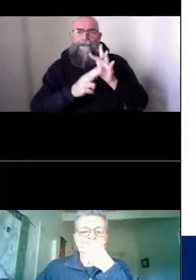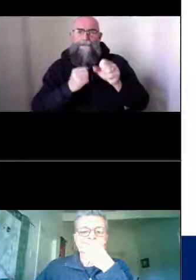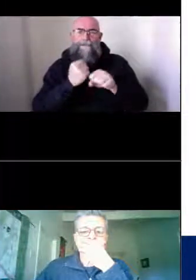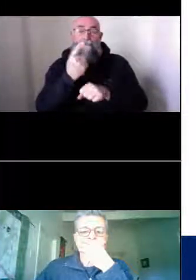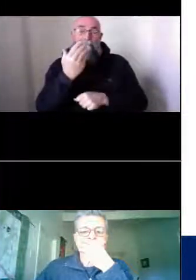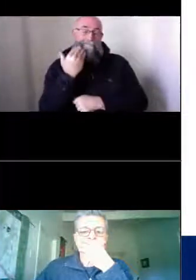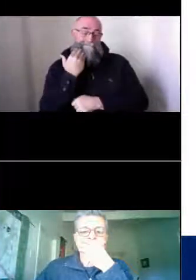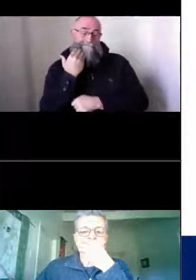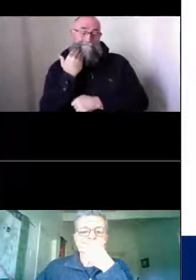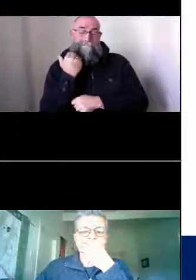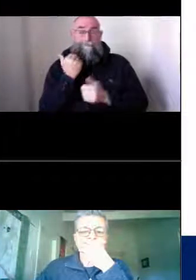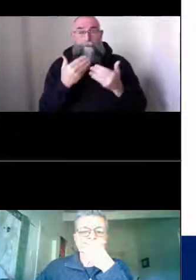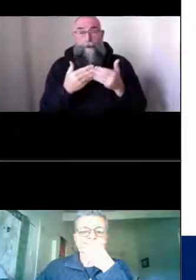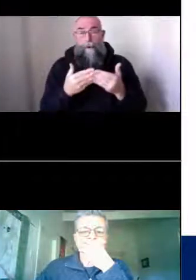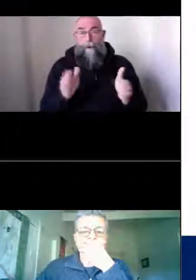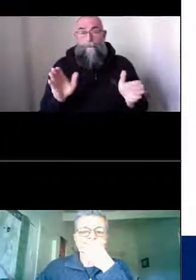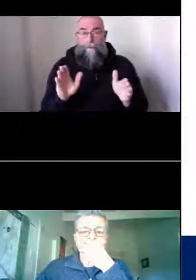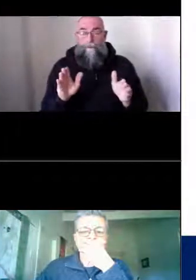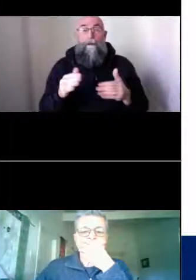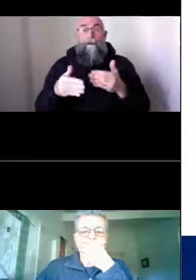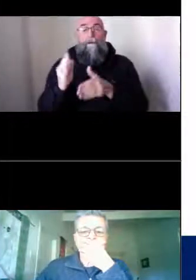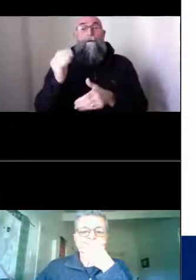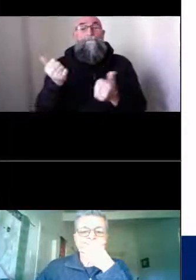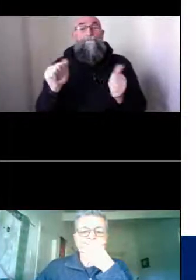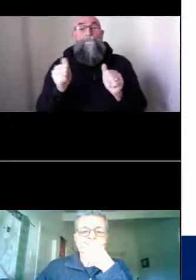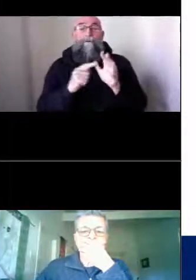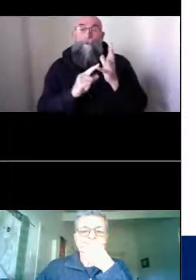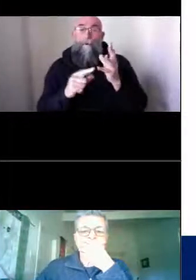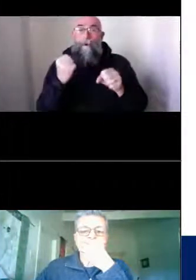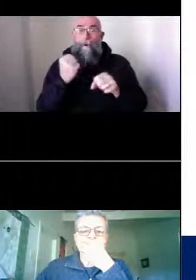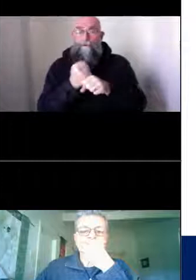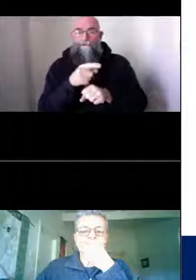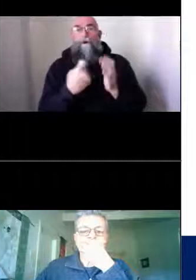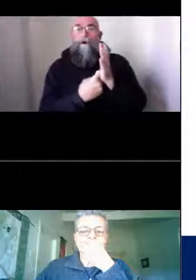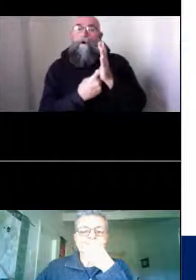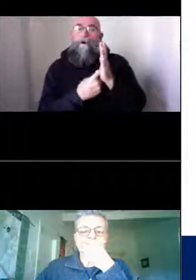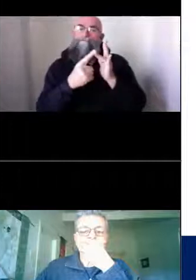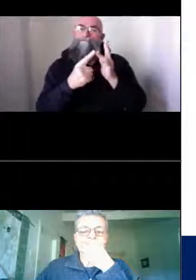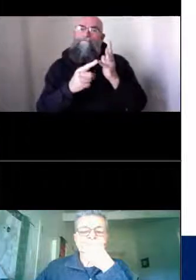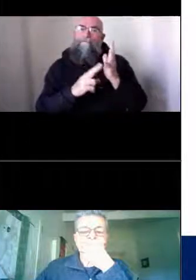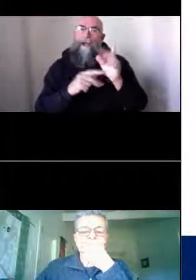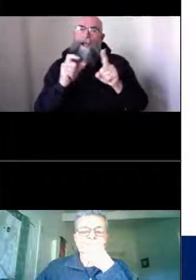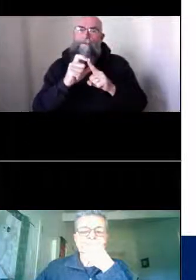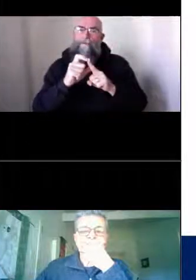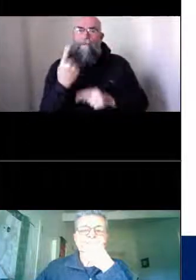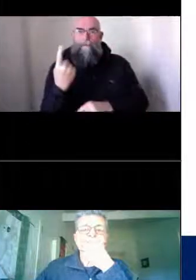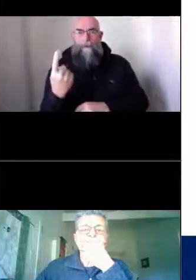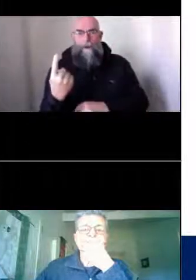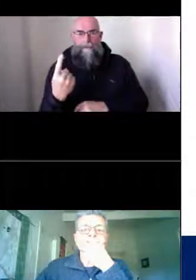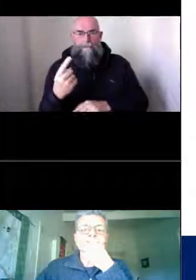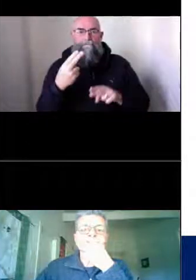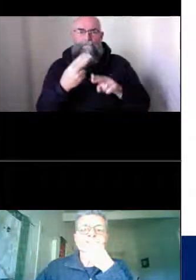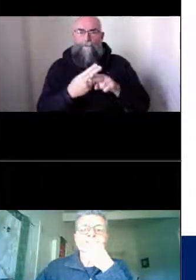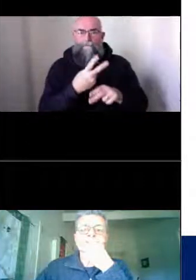until August is round 1 of the 21-22 ACFP.